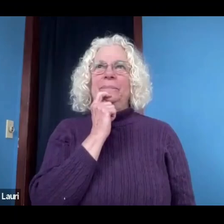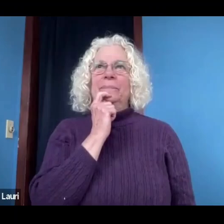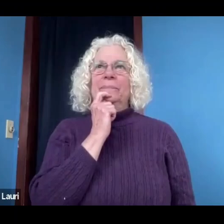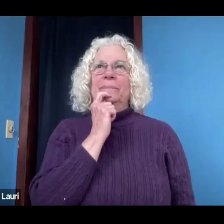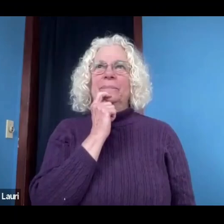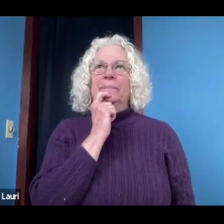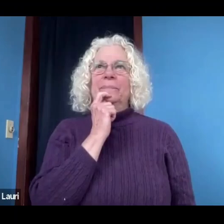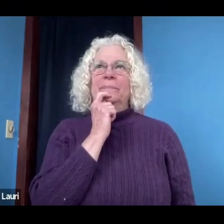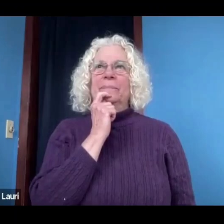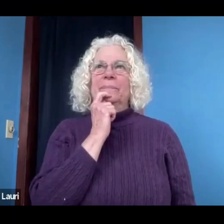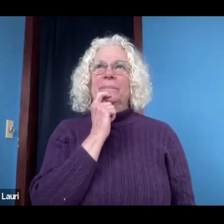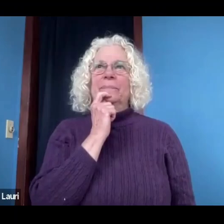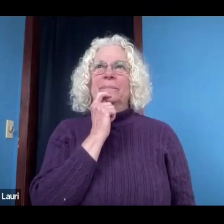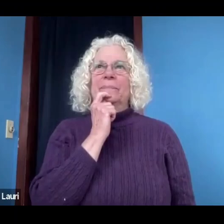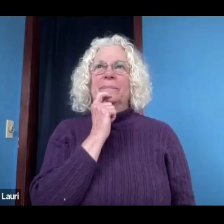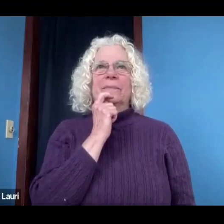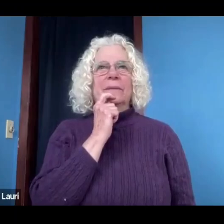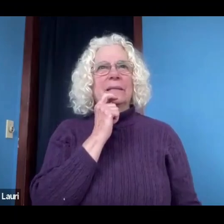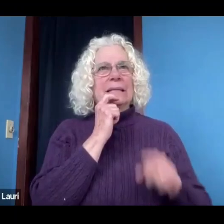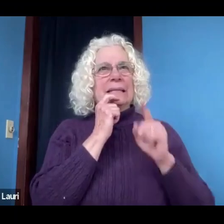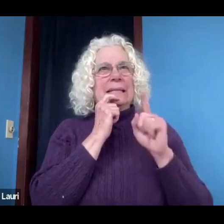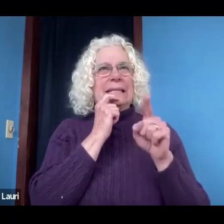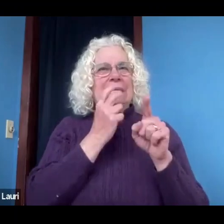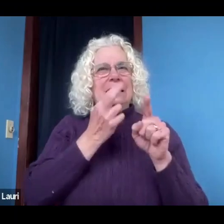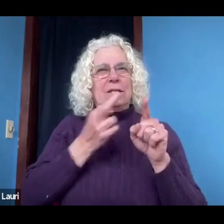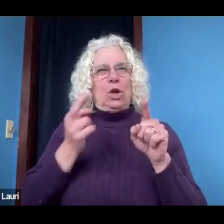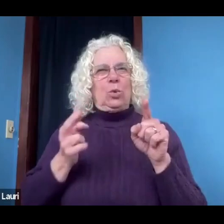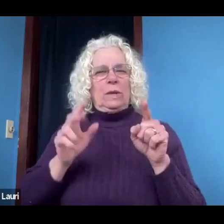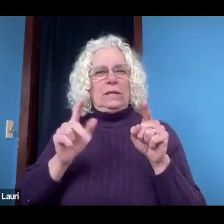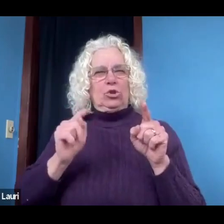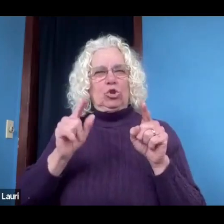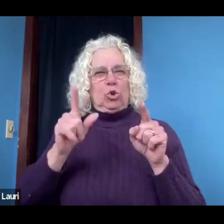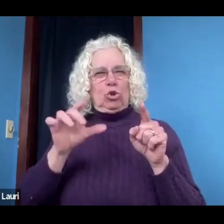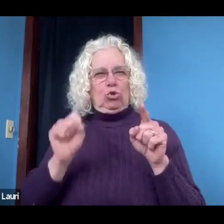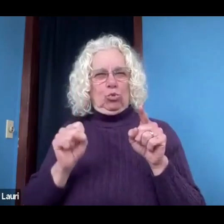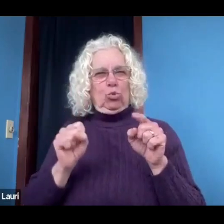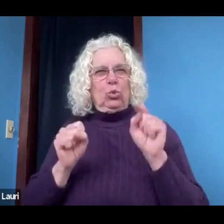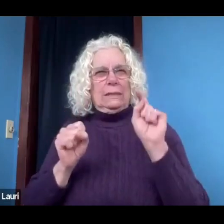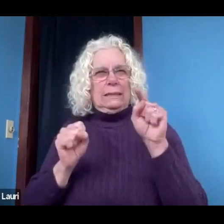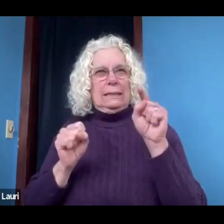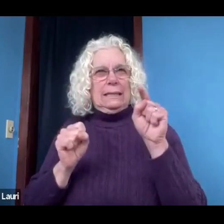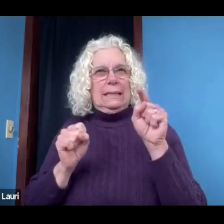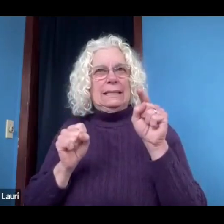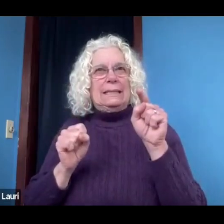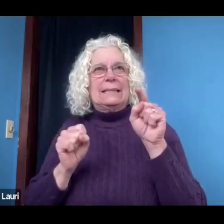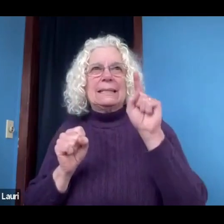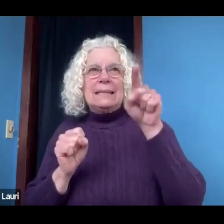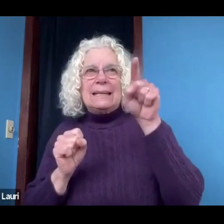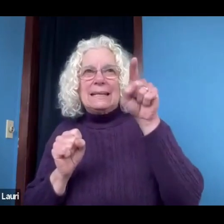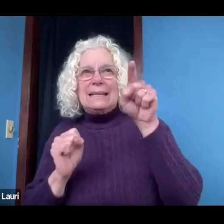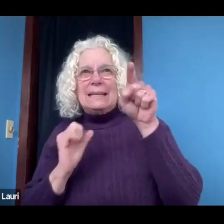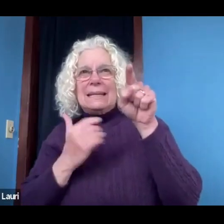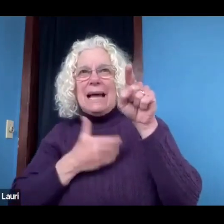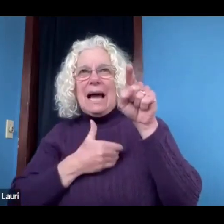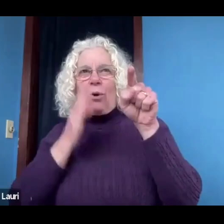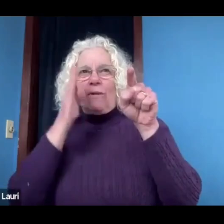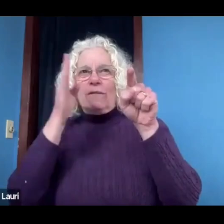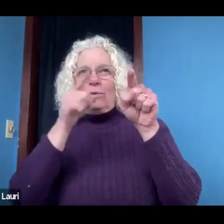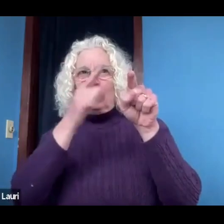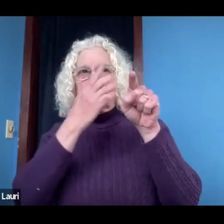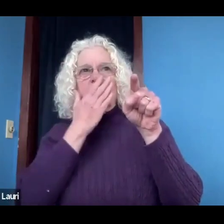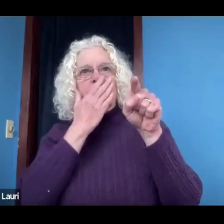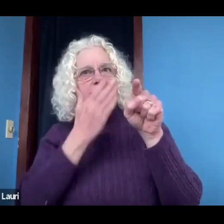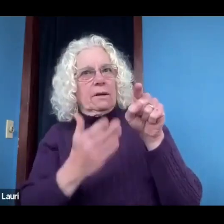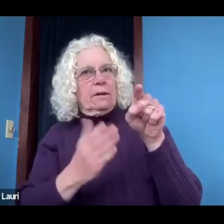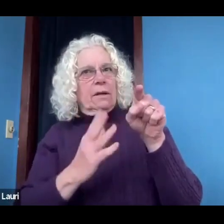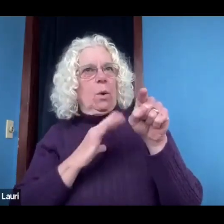touch on all of the resources and tools that are out there. Own Your Future is an excellent website. I mean, you can really do a deep dive on this website. It's